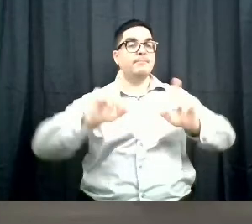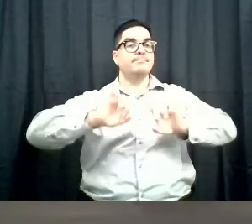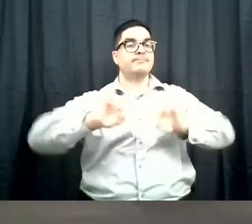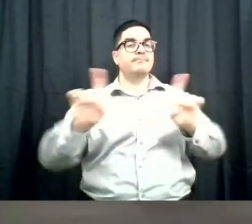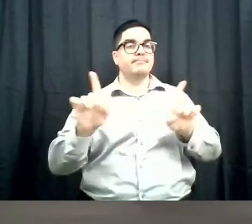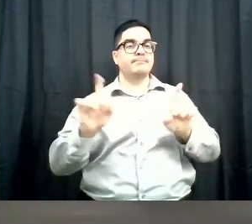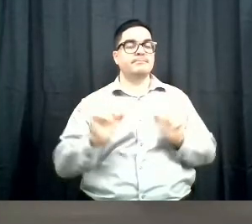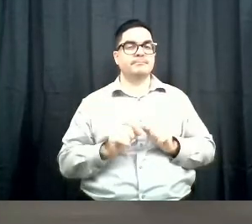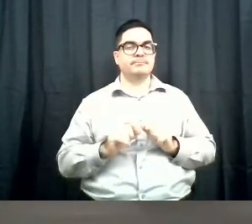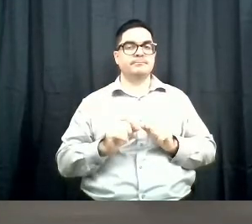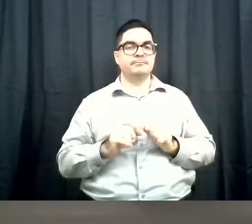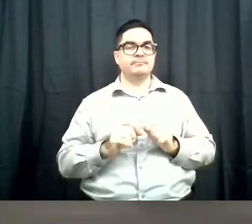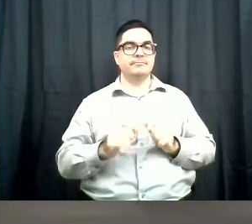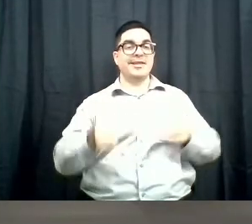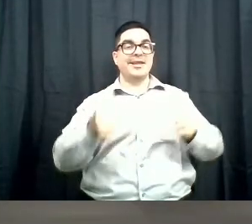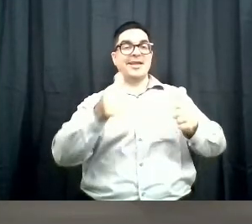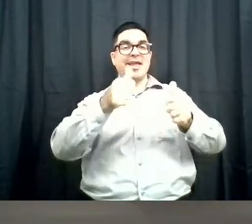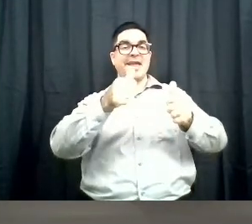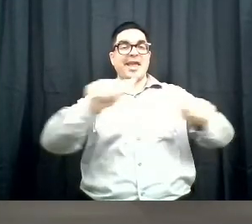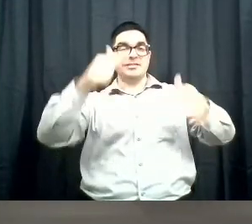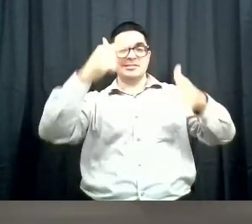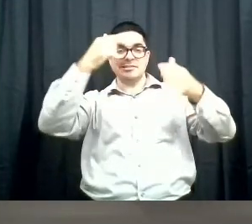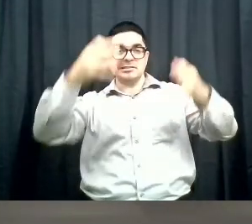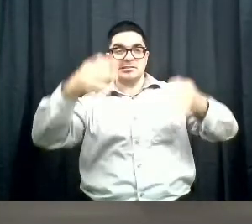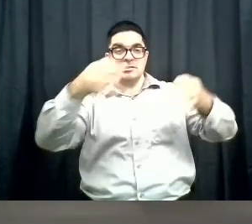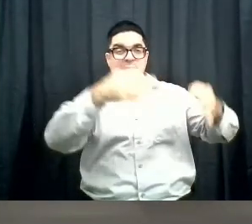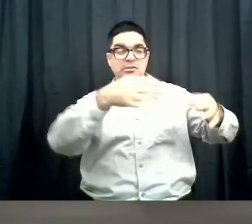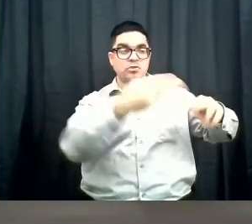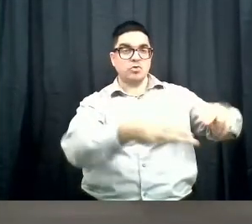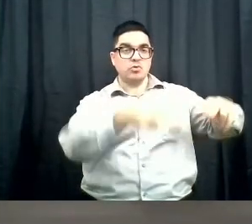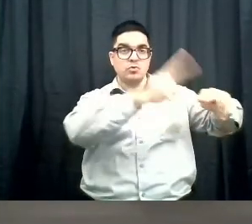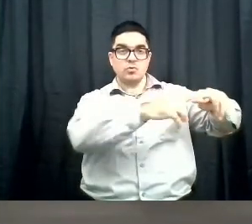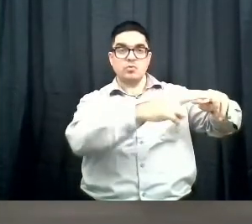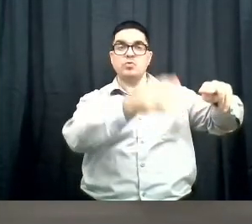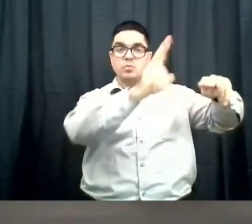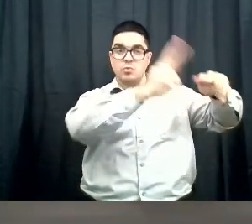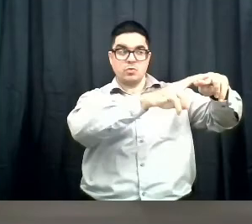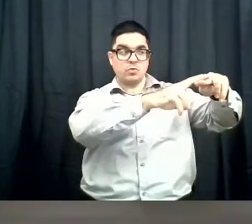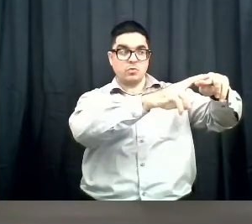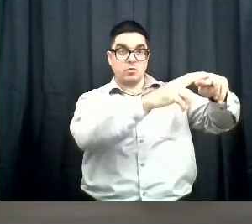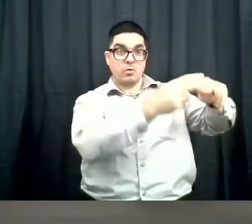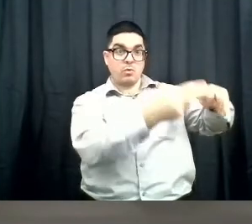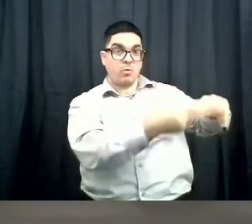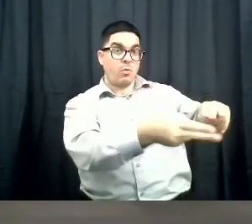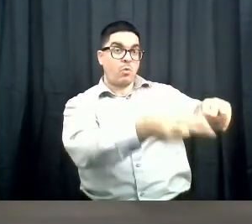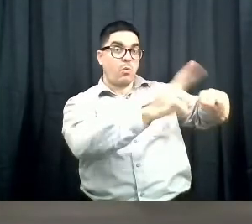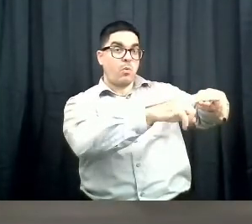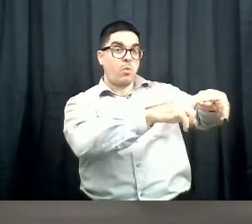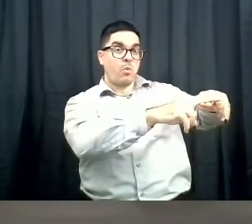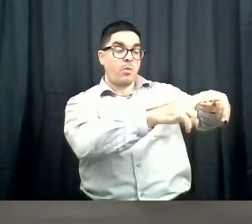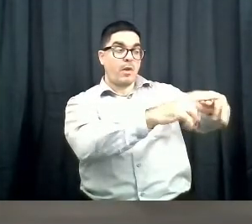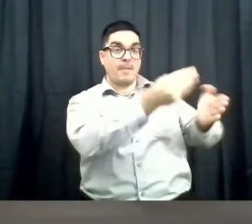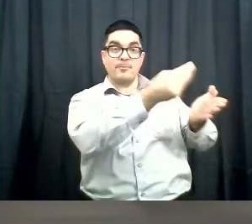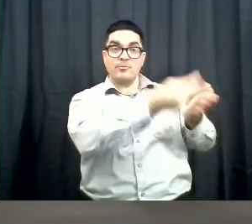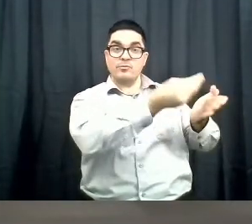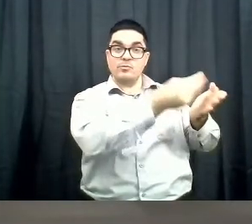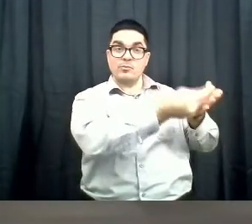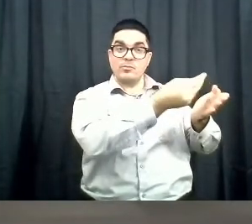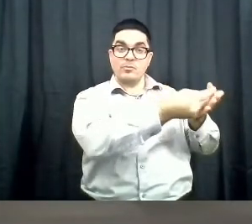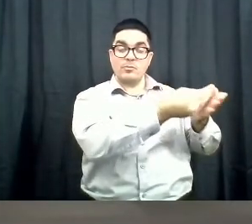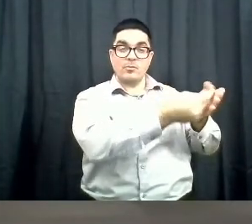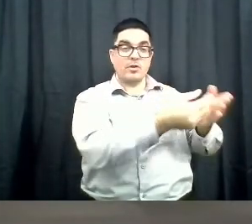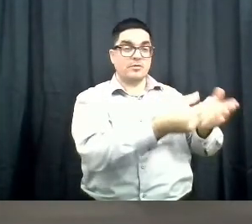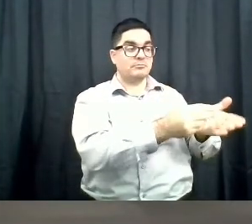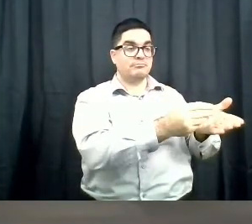every incremental decision that incrementally raises the price of fuel, which